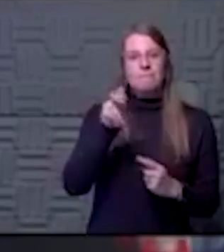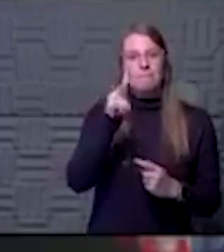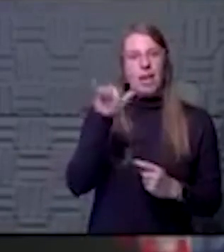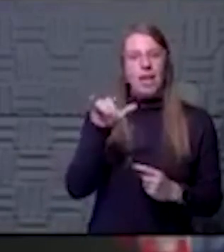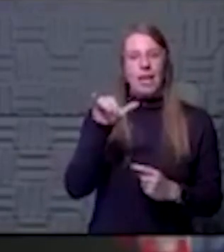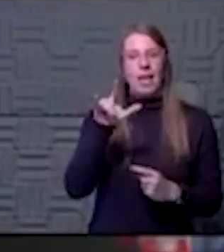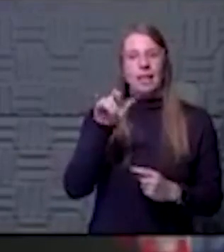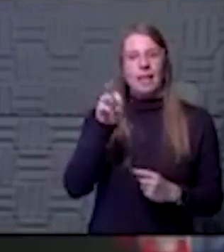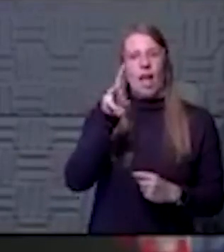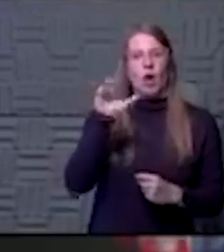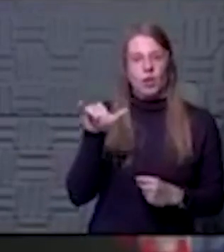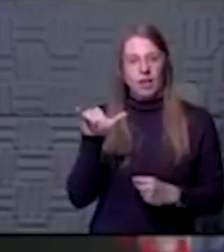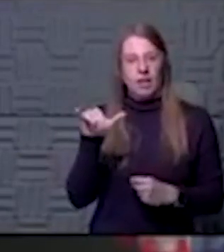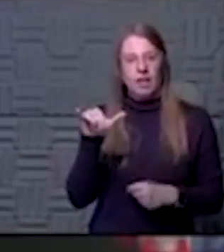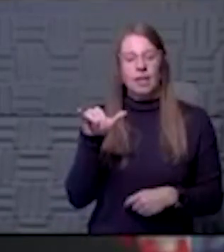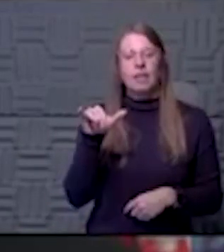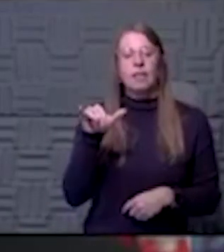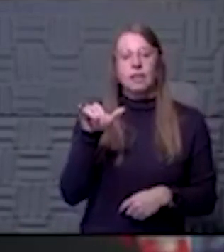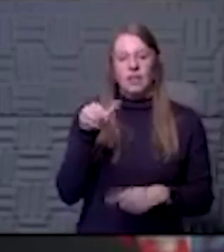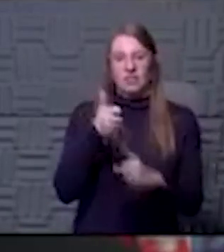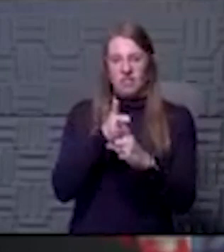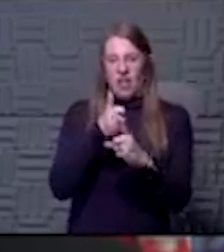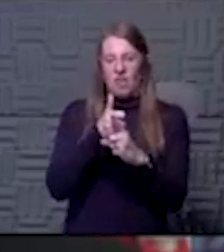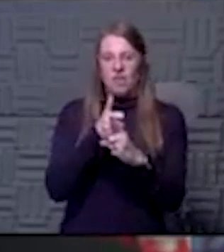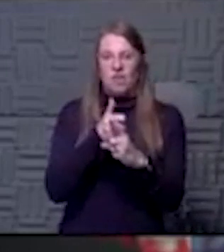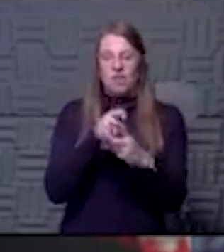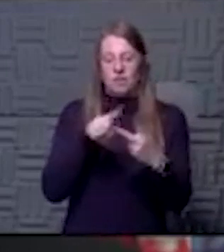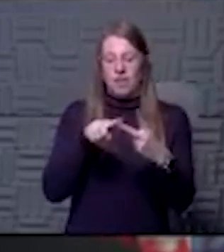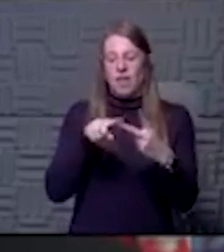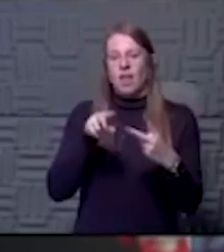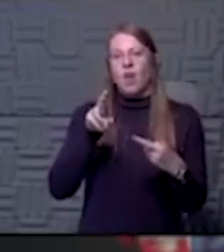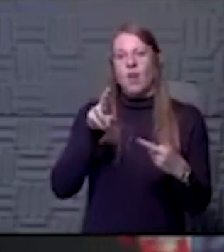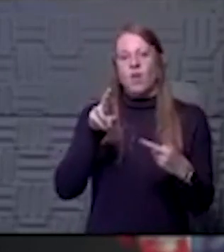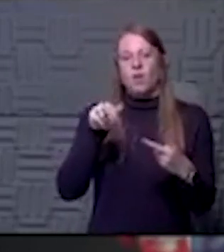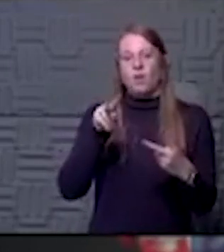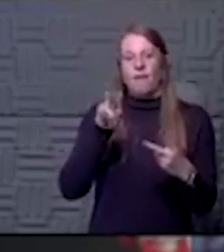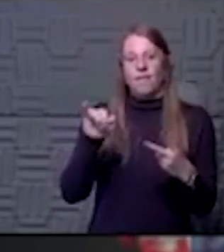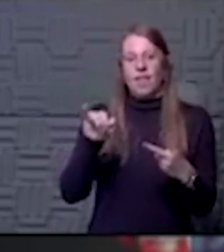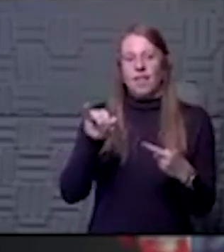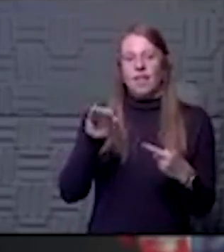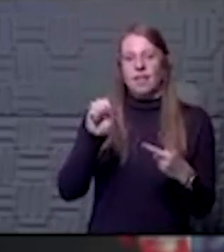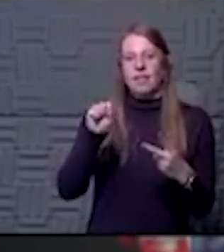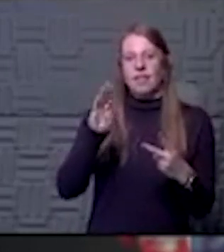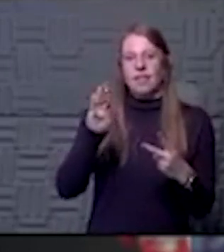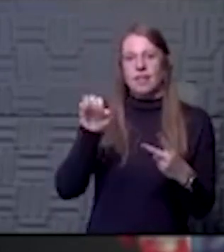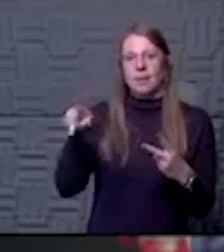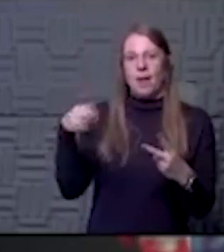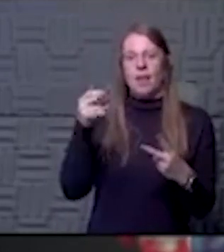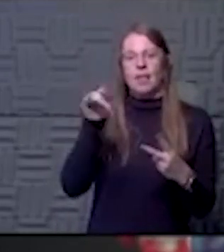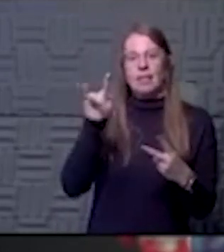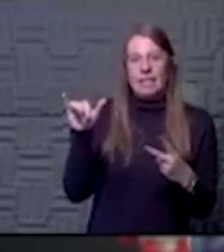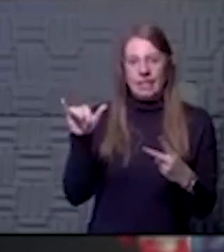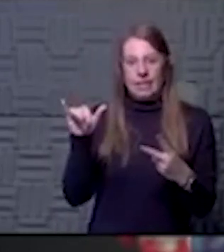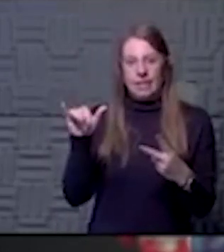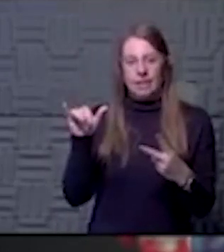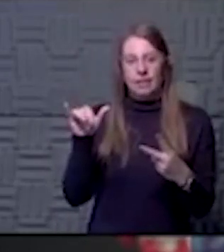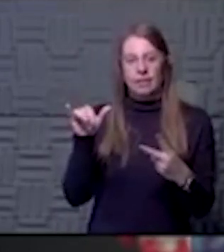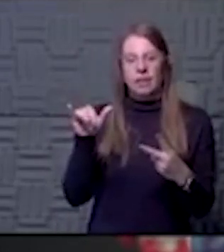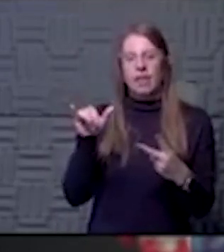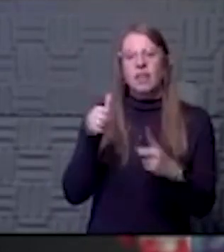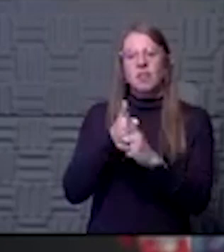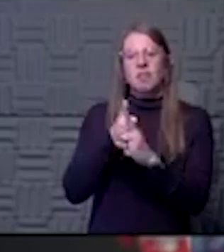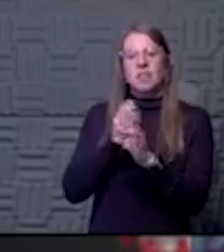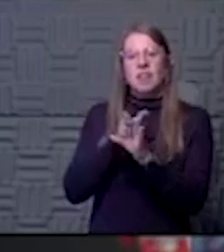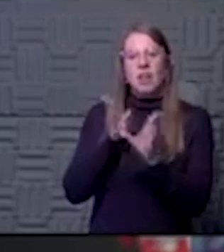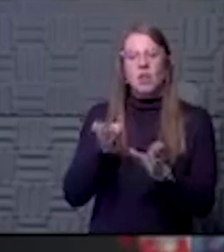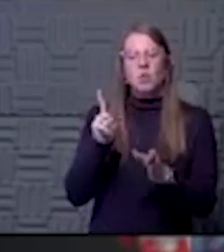one of our internists in general and geriatric medicine, is joined by Dr. Ravi, I probably won't say this right, Sabapathy, a psychologist